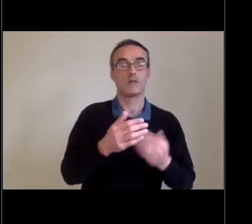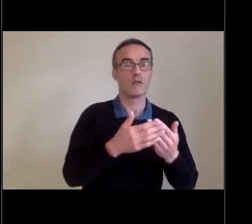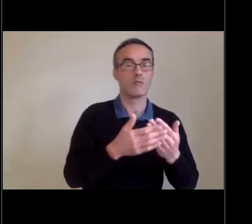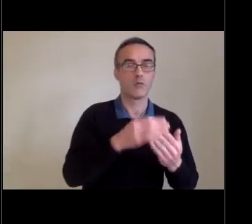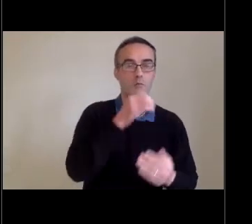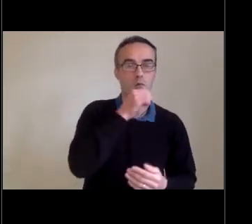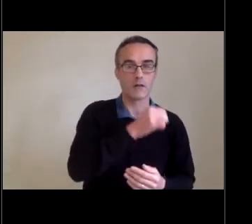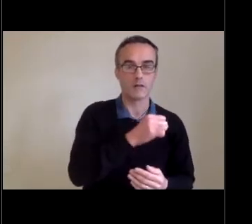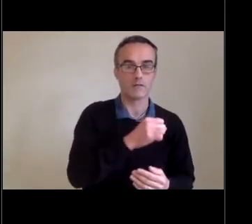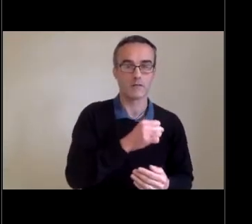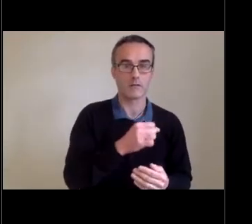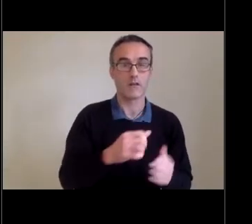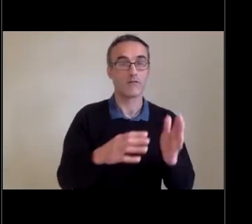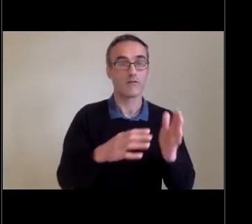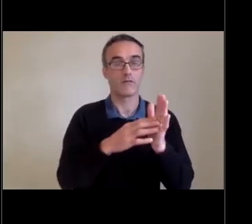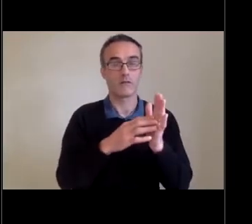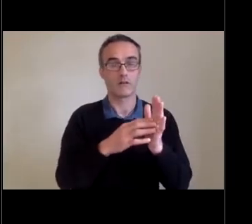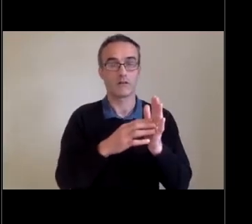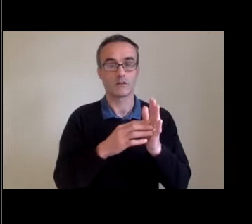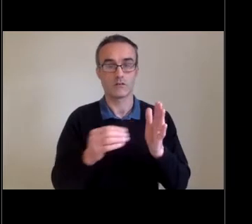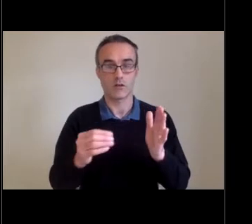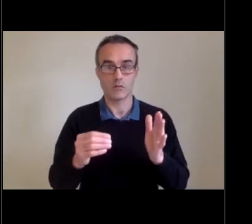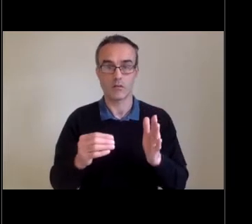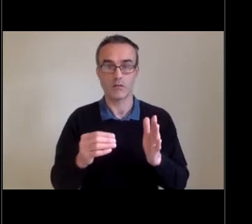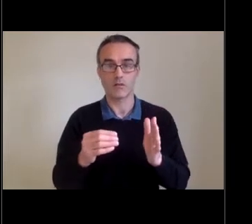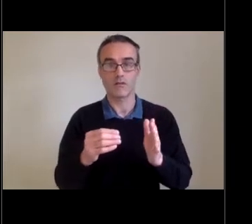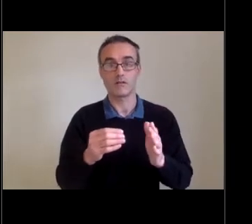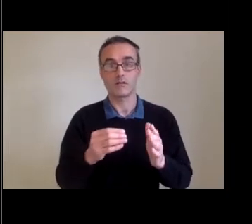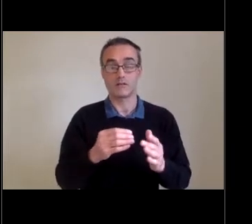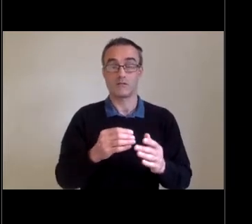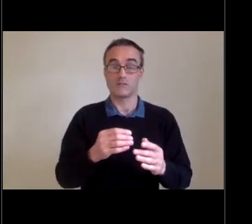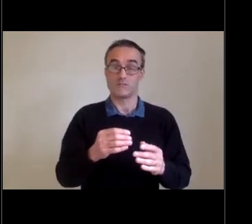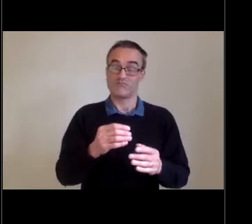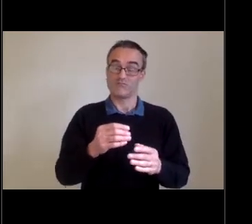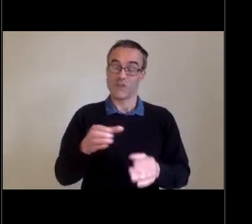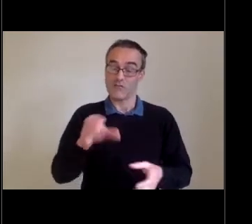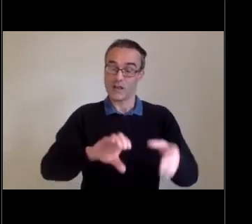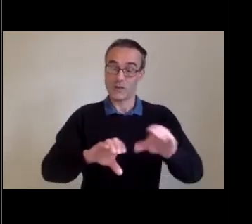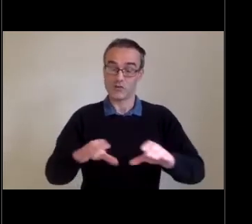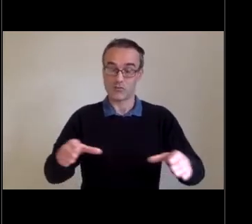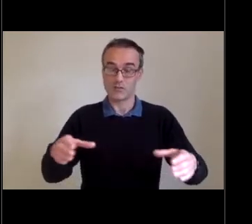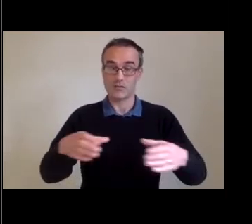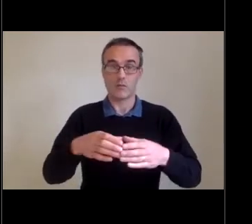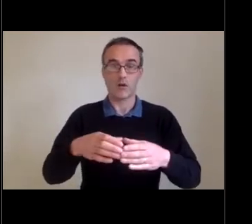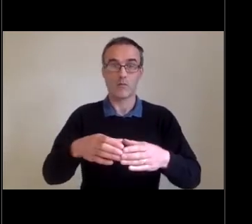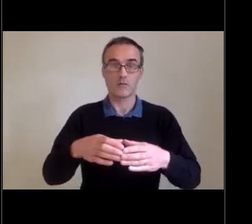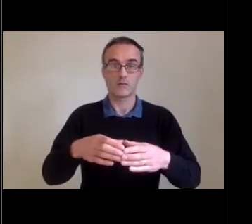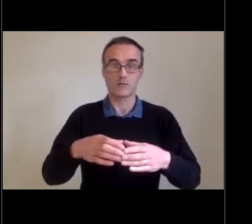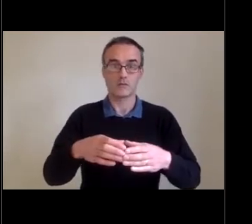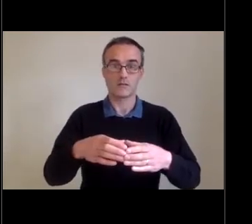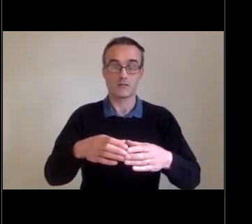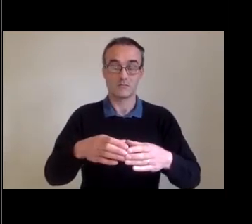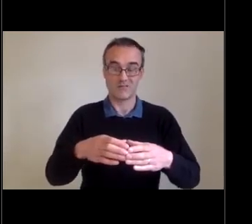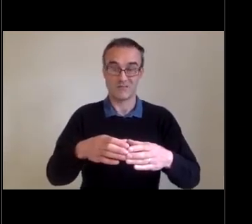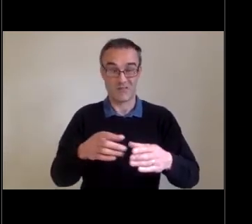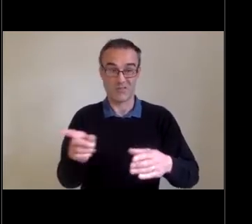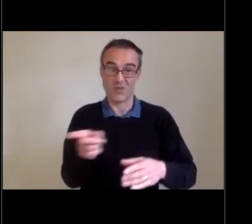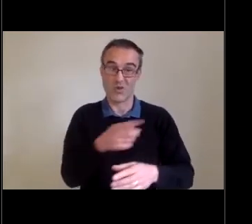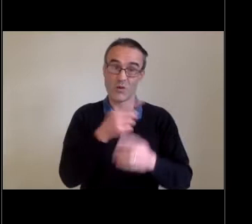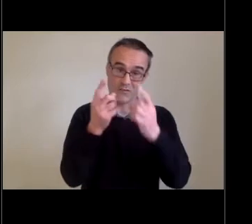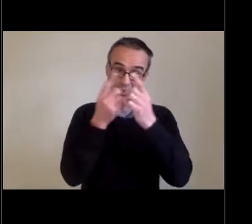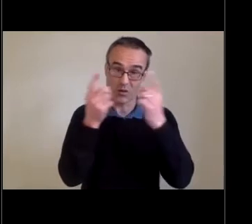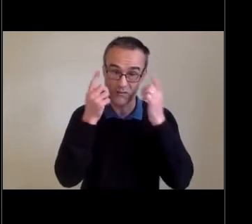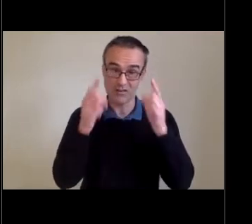more males than females in most chemistry departments of almost all the universities. We'll have more